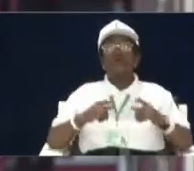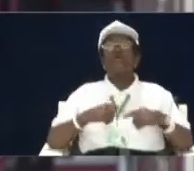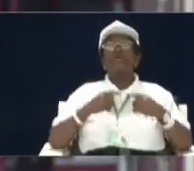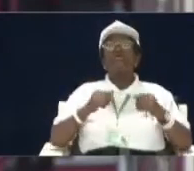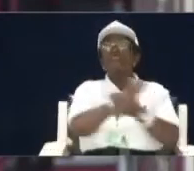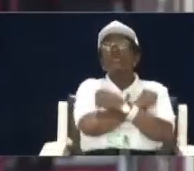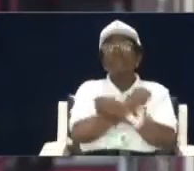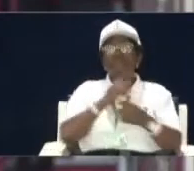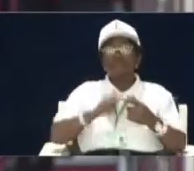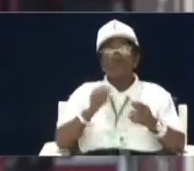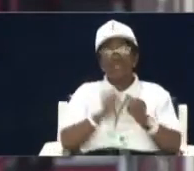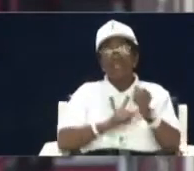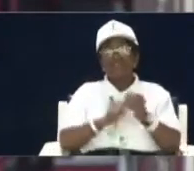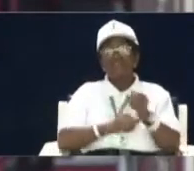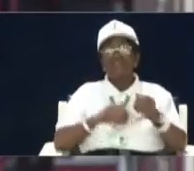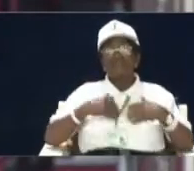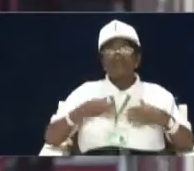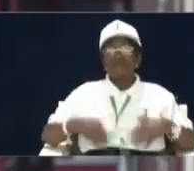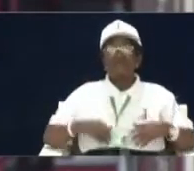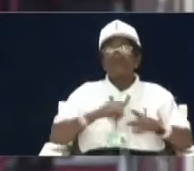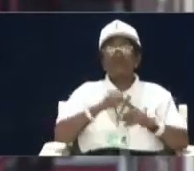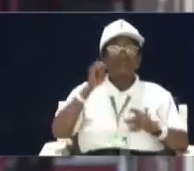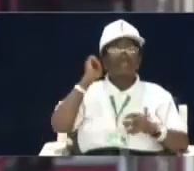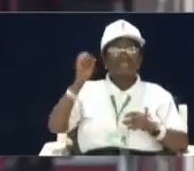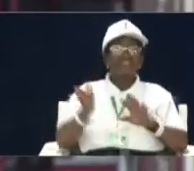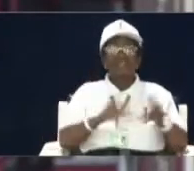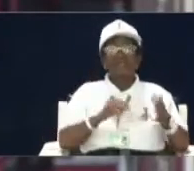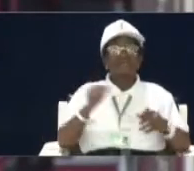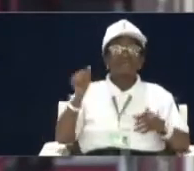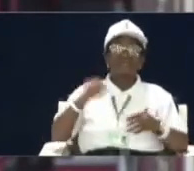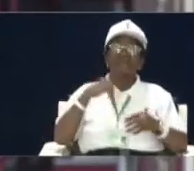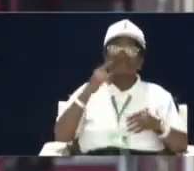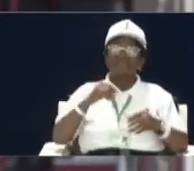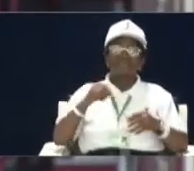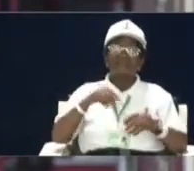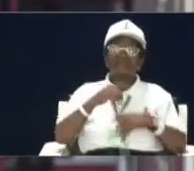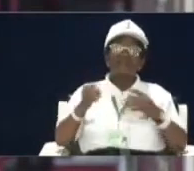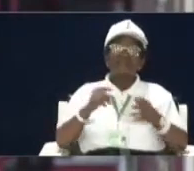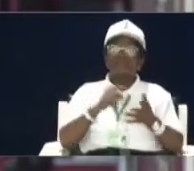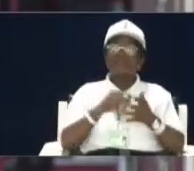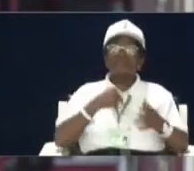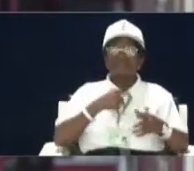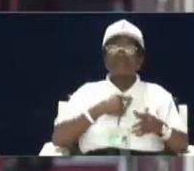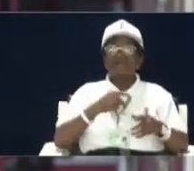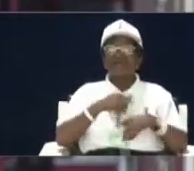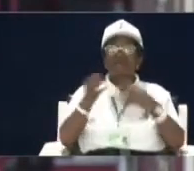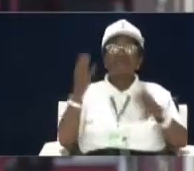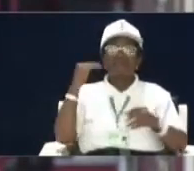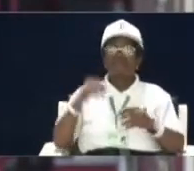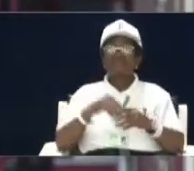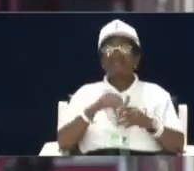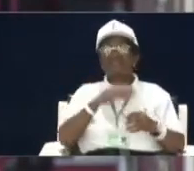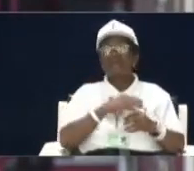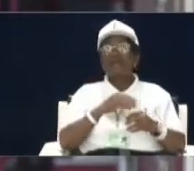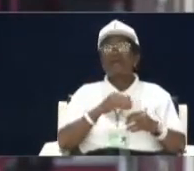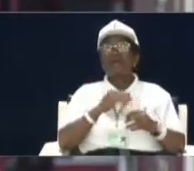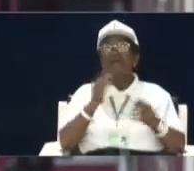this. And they sent for Peter. You know the rest of the story. Peter went in, prayed, and